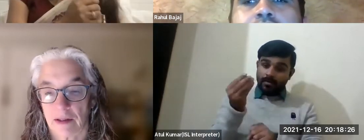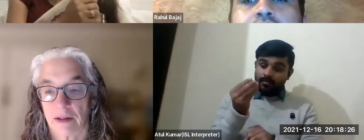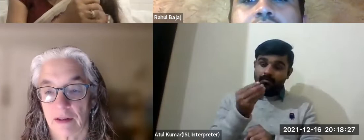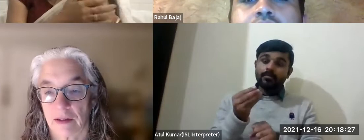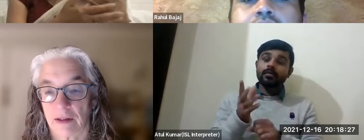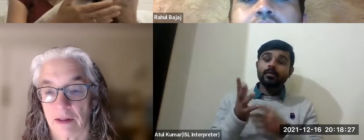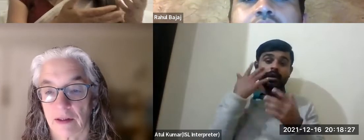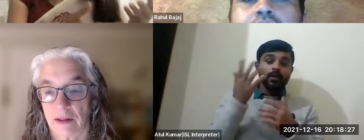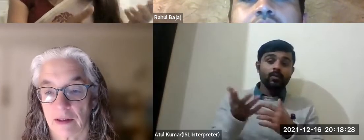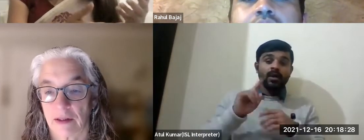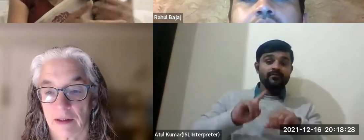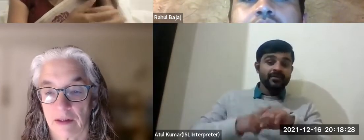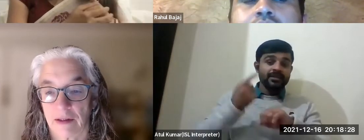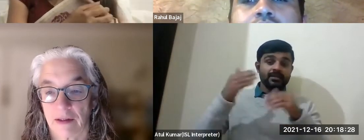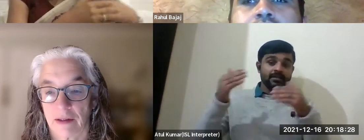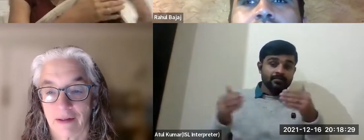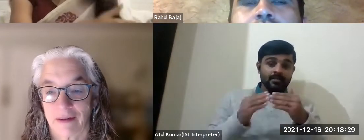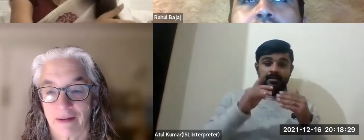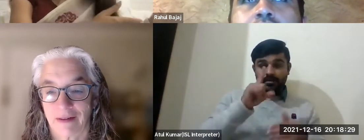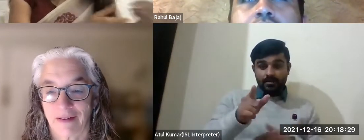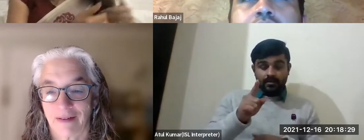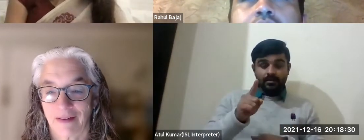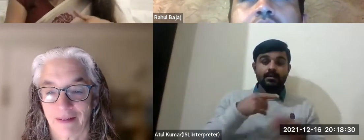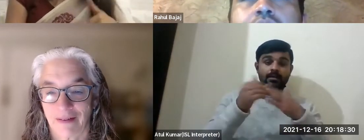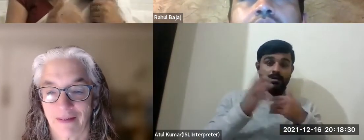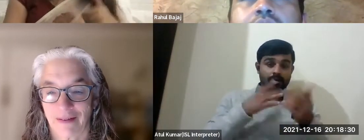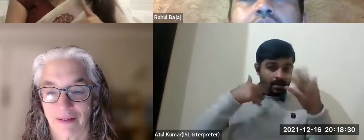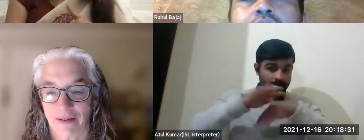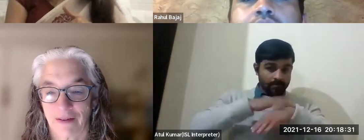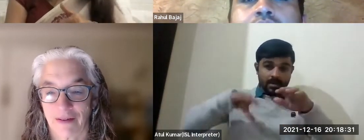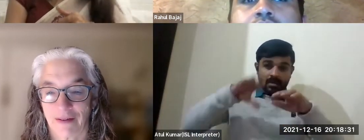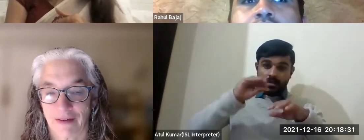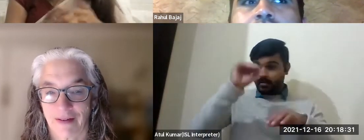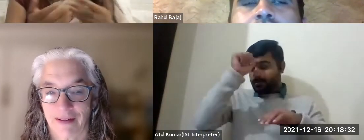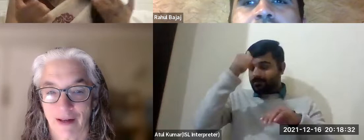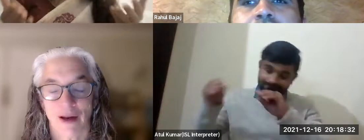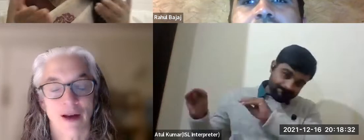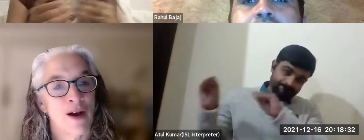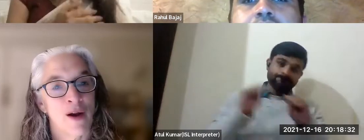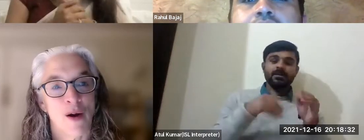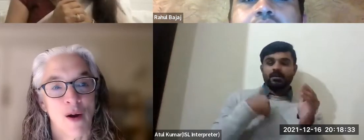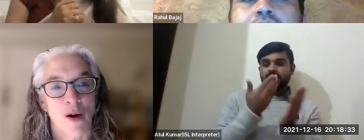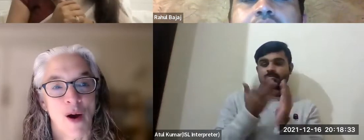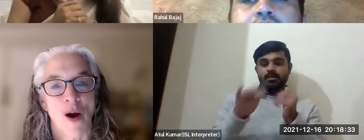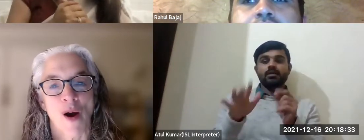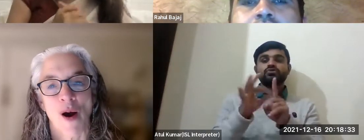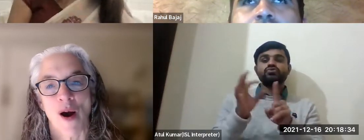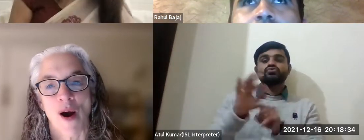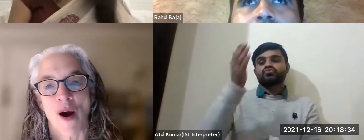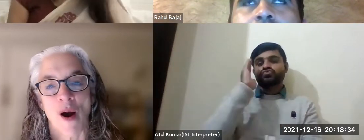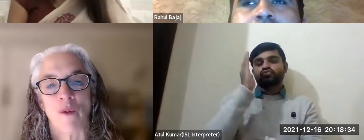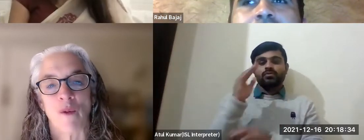is why from the first time I've met Lainey, I've always said structured negotiations need to come to India. And I'm so happy we're yes. doing this session with her